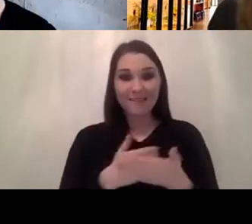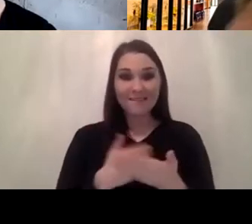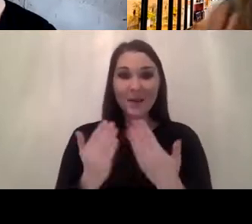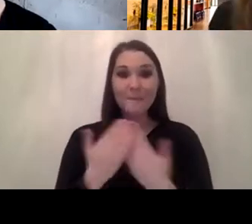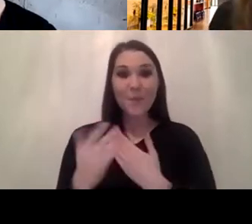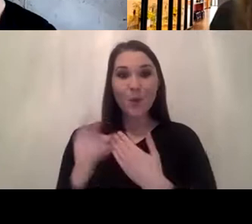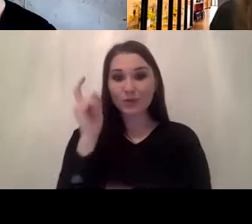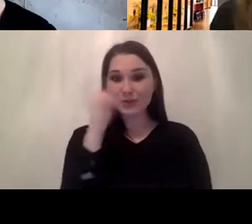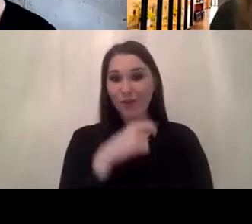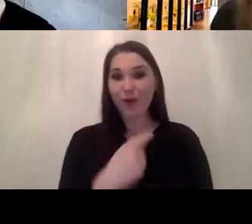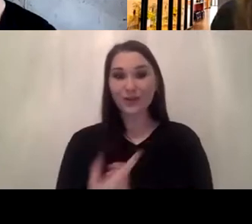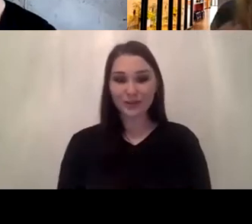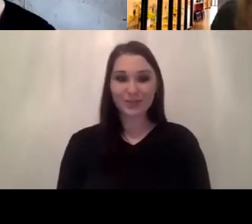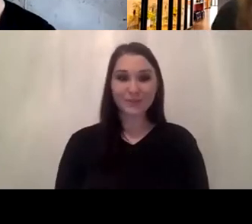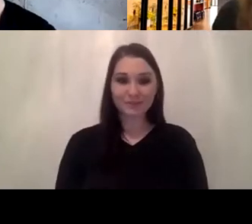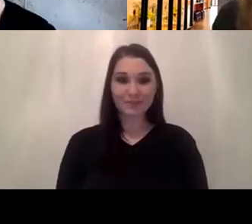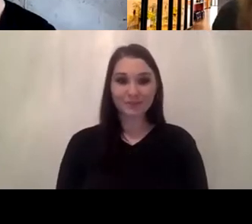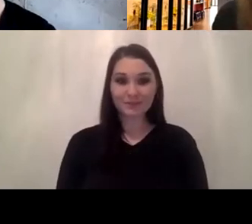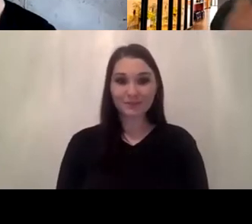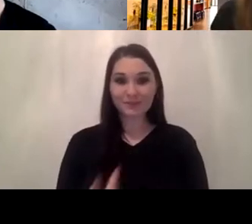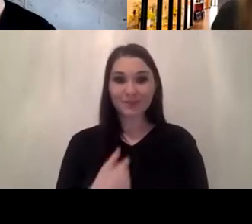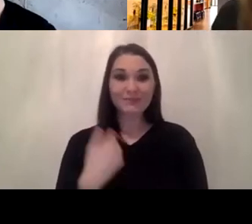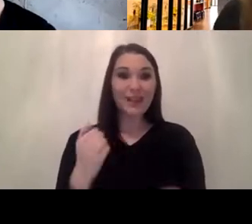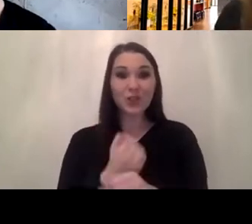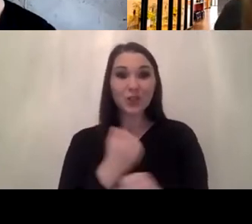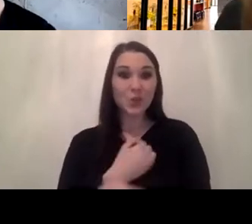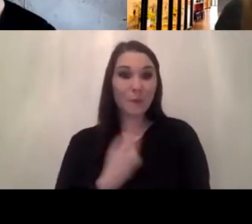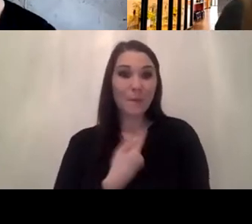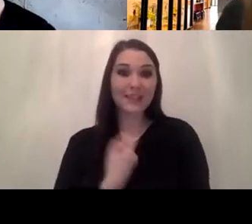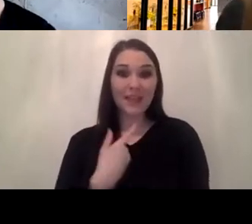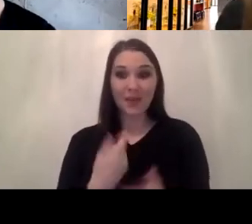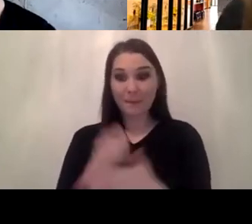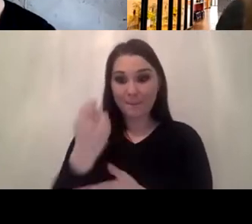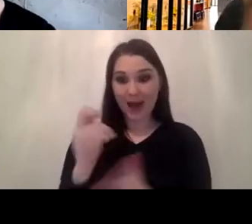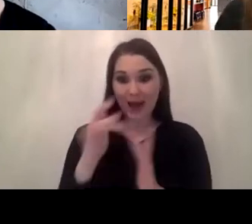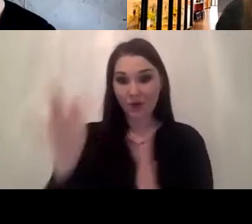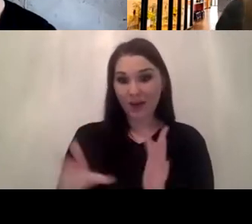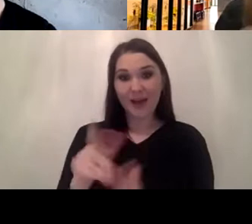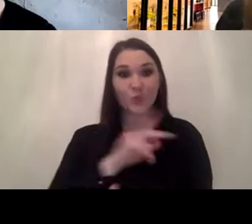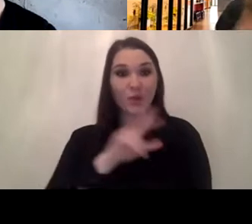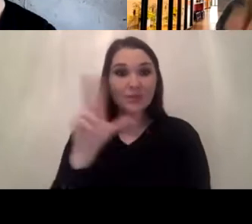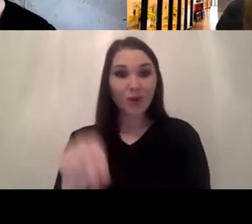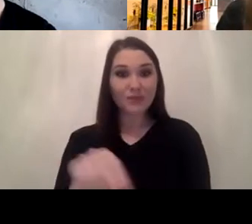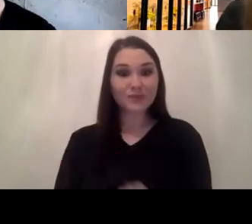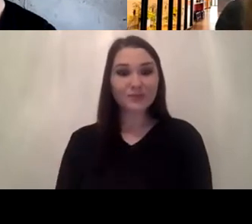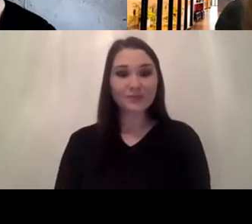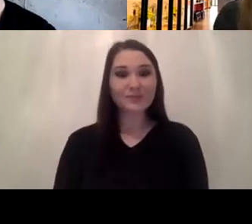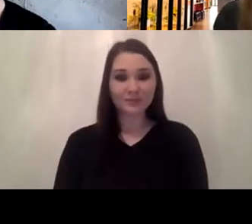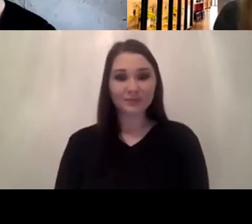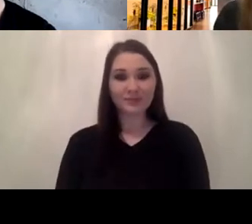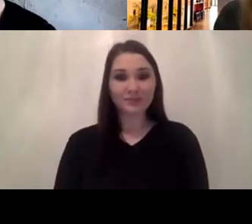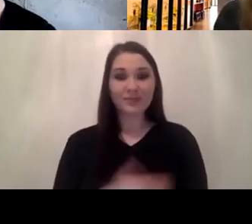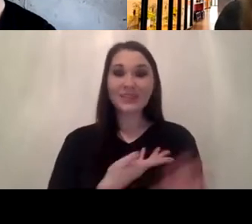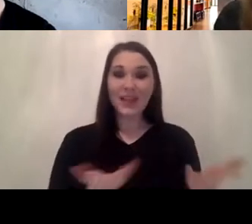and lots of things as, you know, I can do it myself. If I can buy it online, why not? And because of that, you know, delivery times